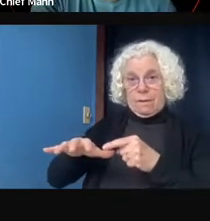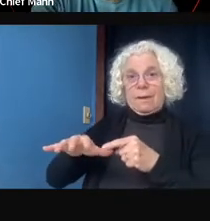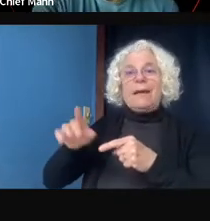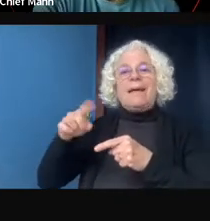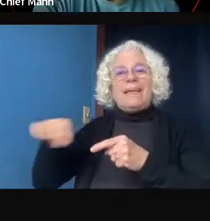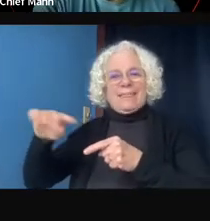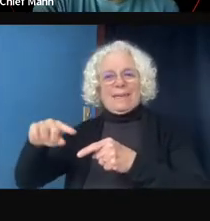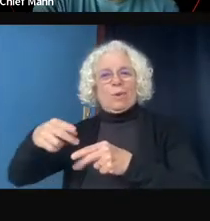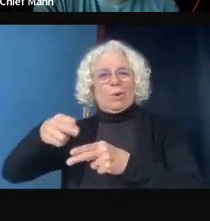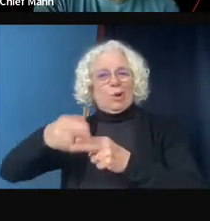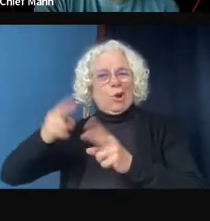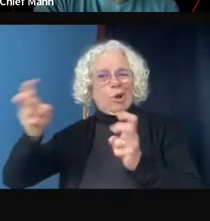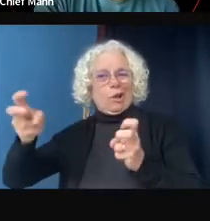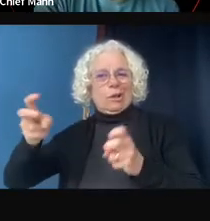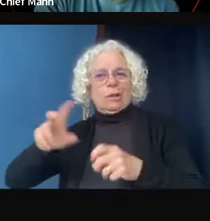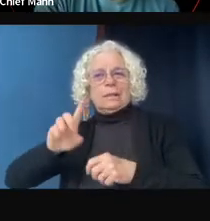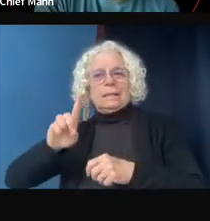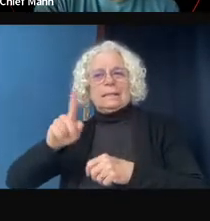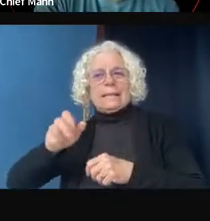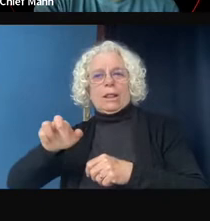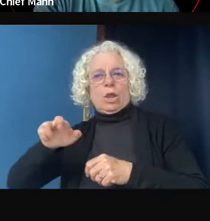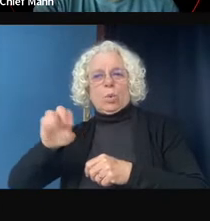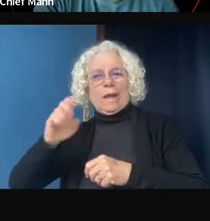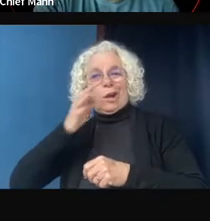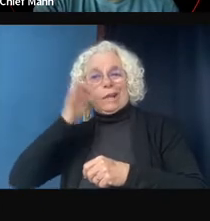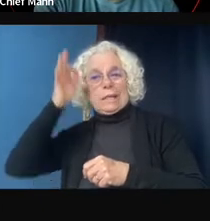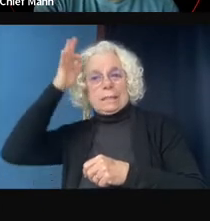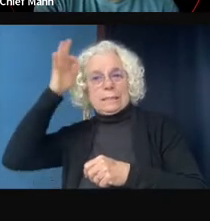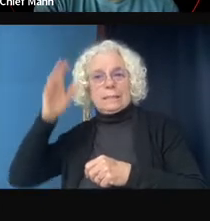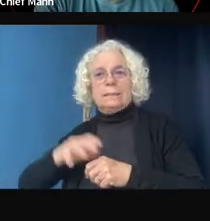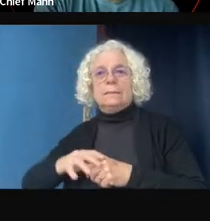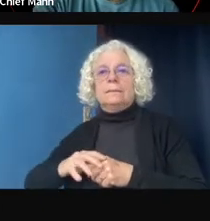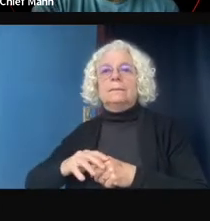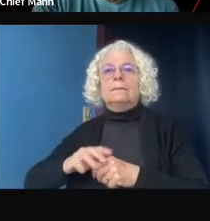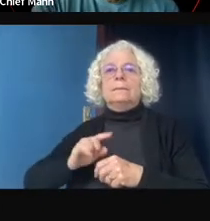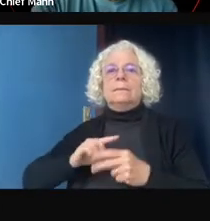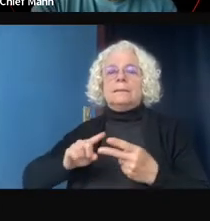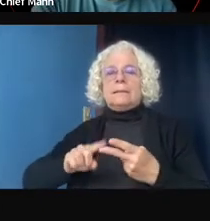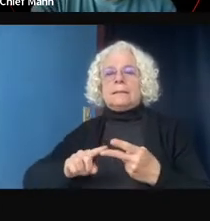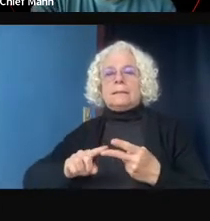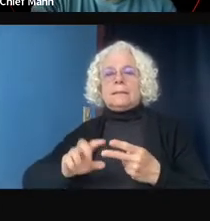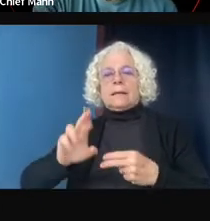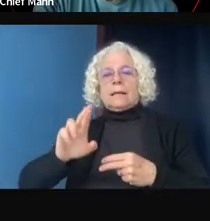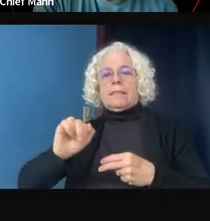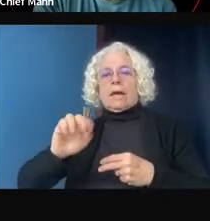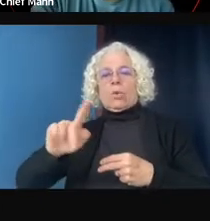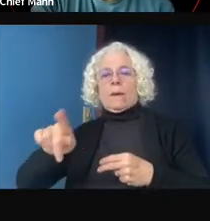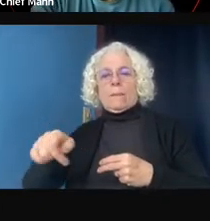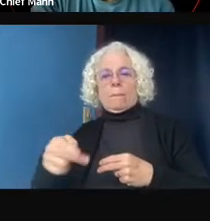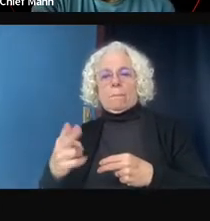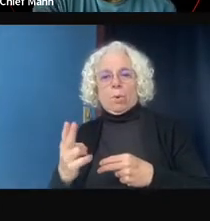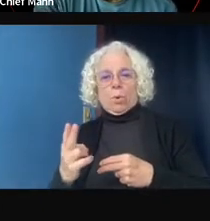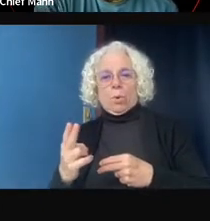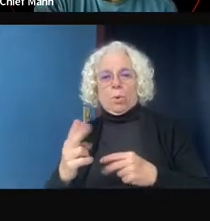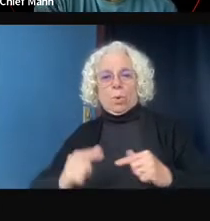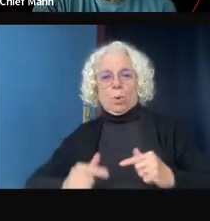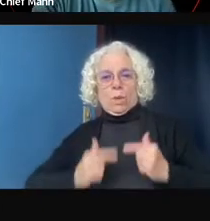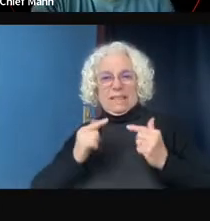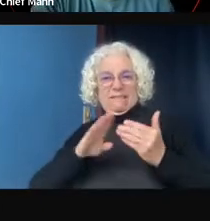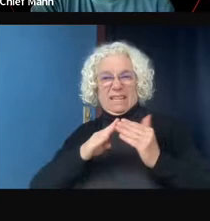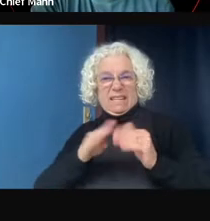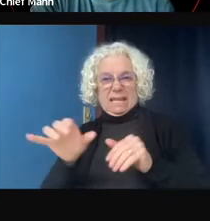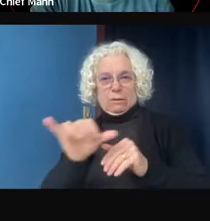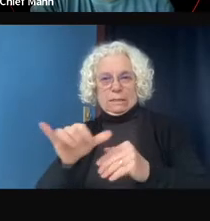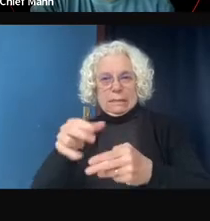Indians. When it was the Ramapo, you know, living in that village, that town that carried that name,